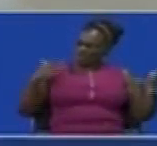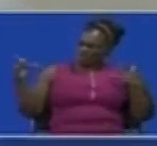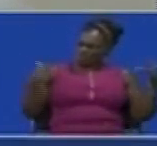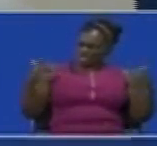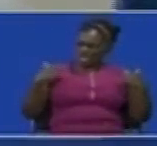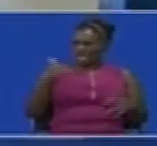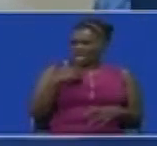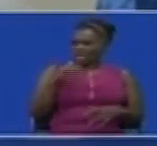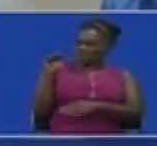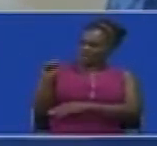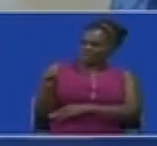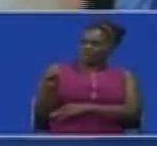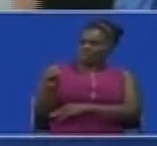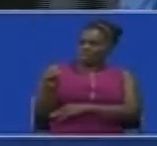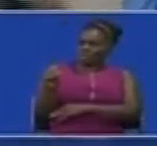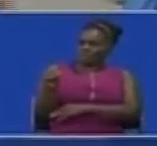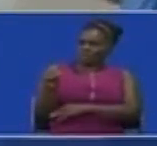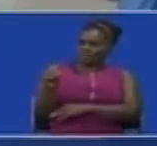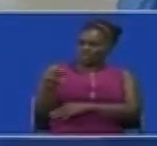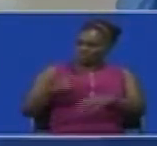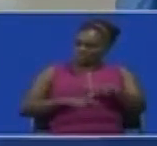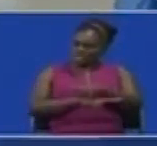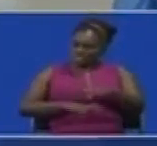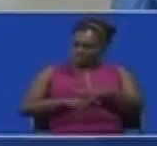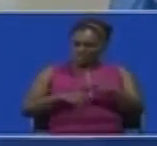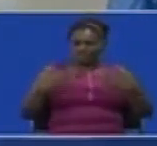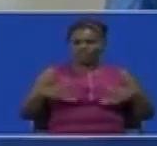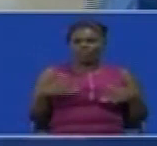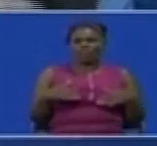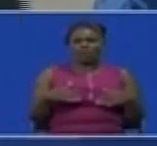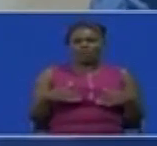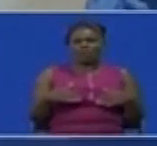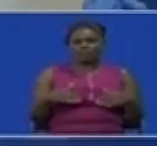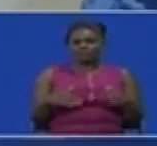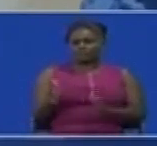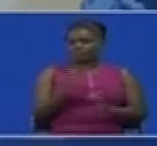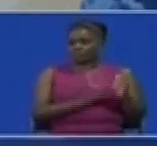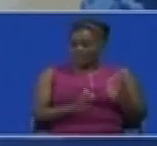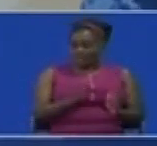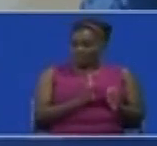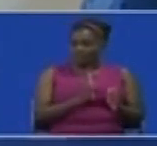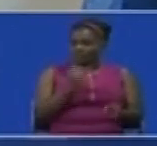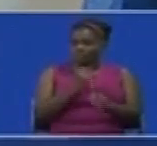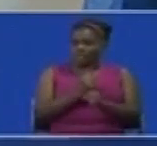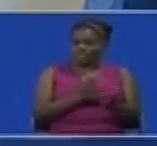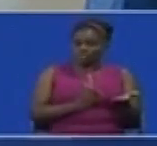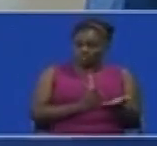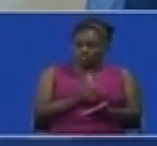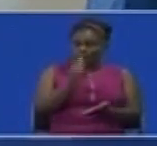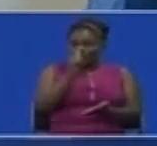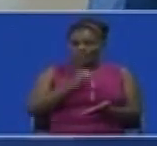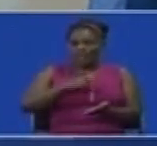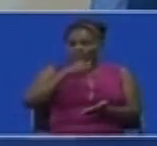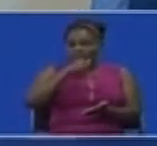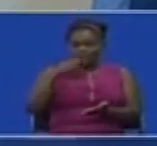called a scheme to really defraud the people of Mombasa, and he says there is a plan actually to ensure that they privatize